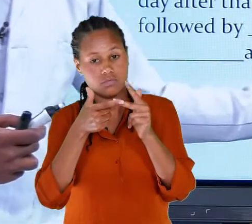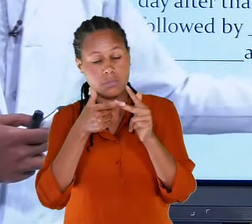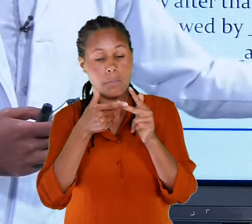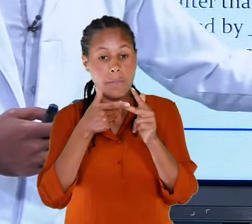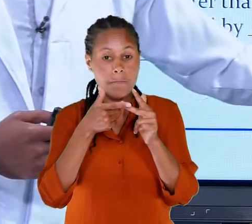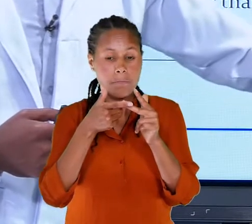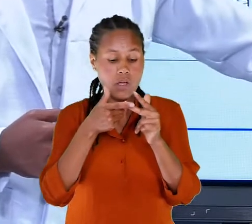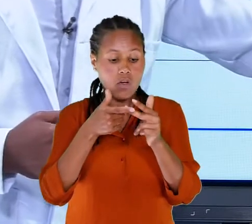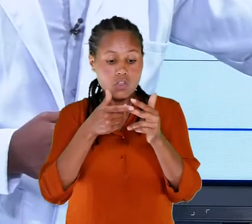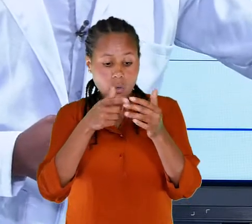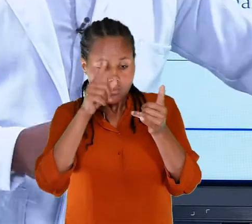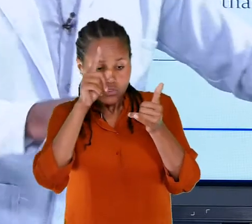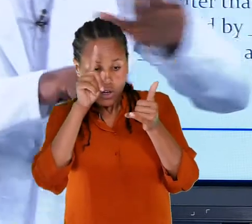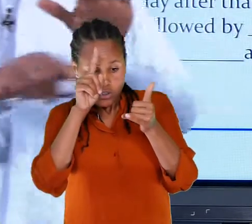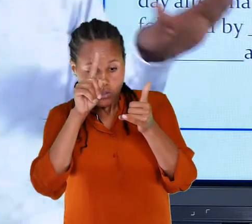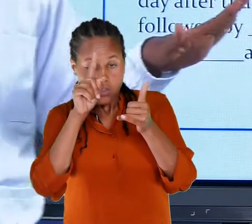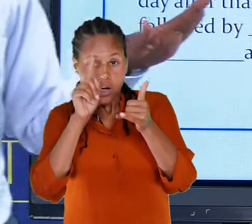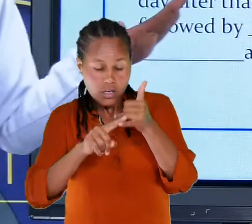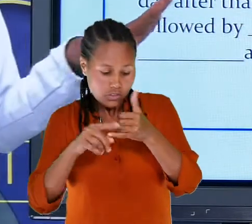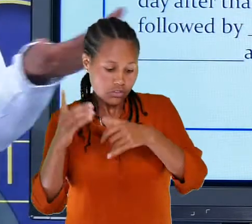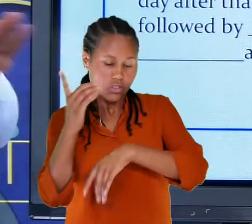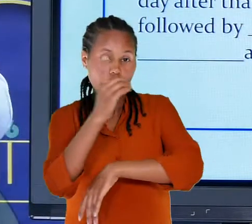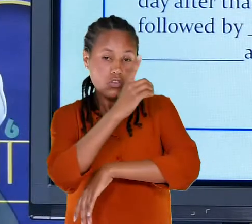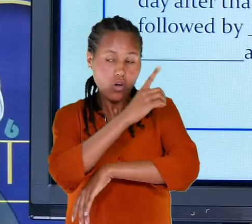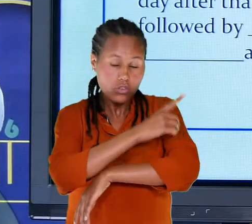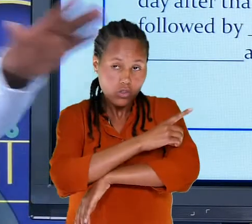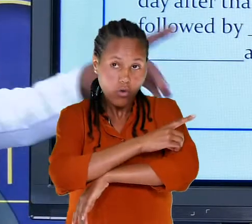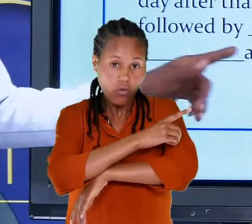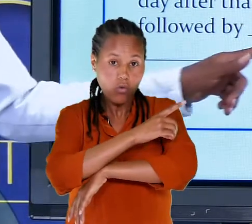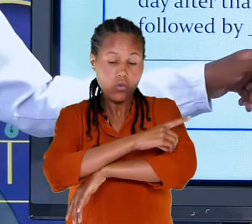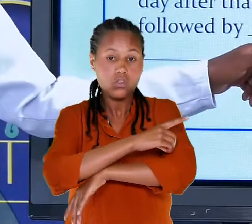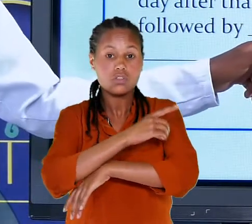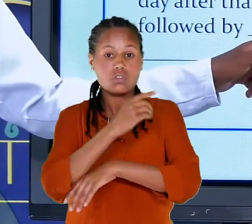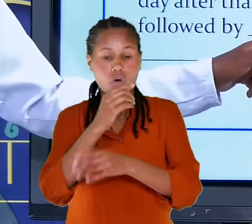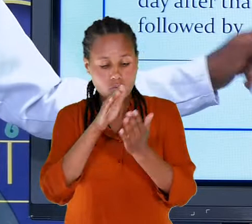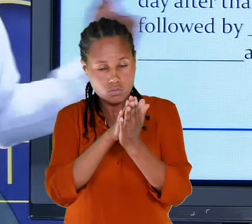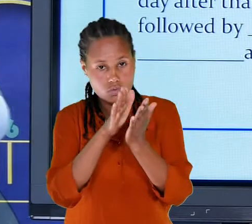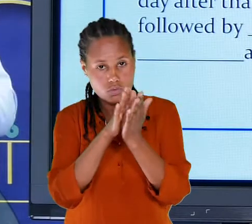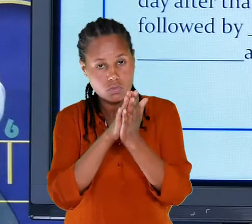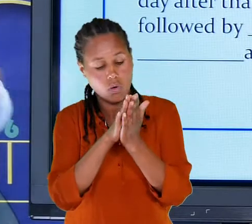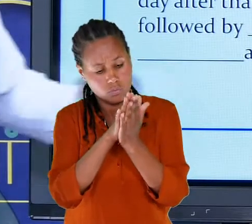It is the last day of the school week. The last day of the school week.